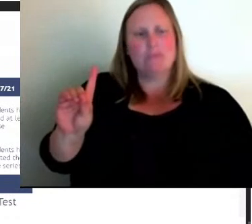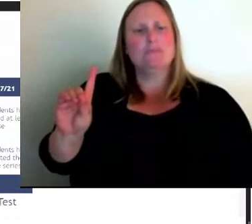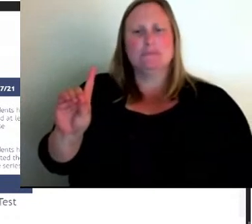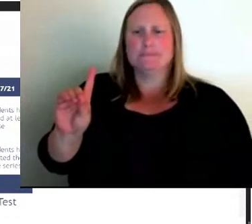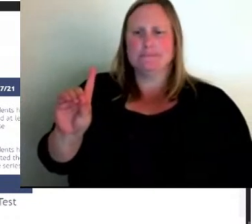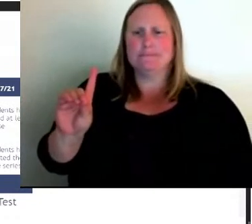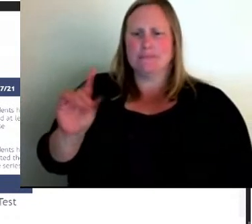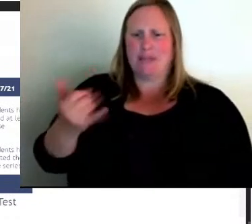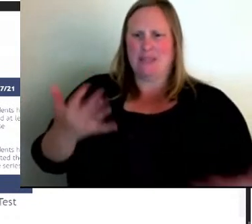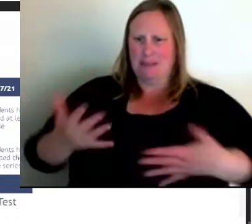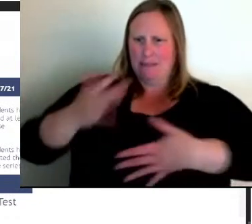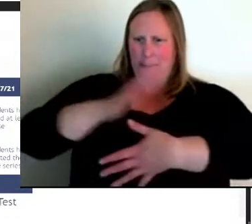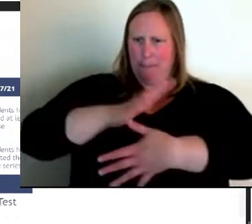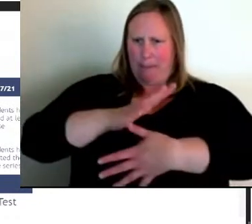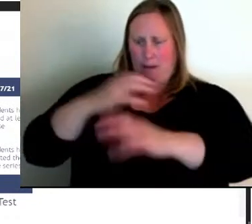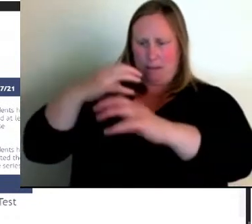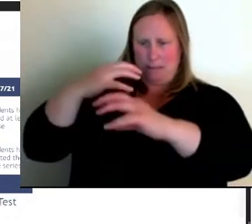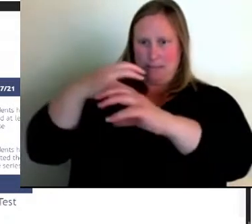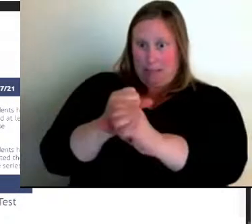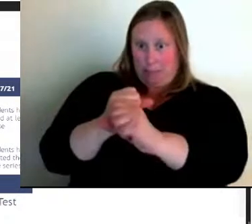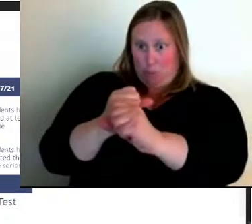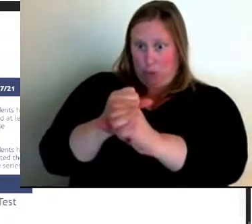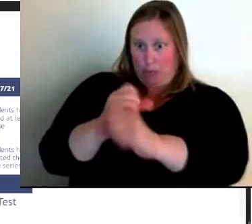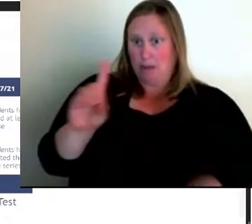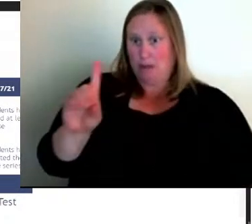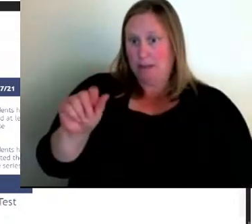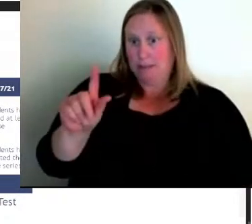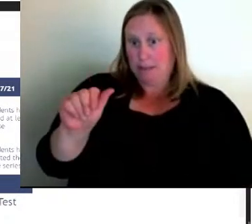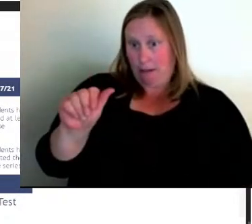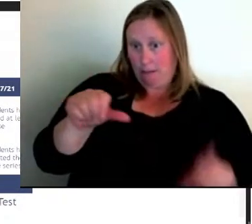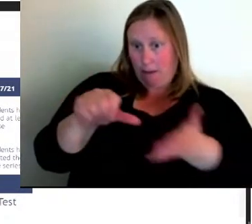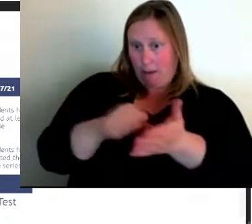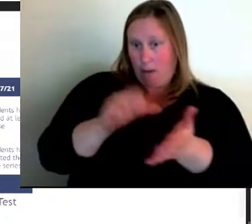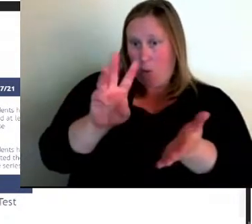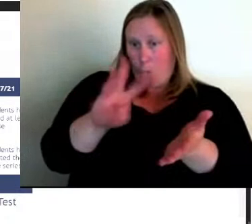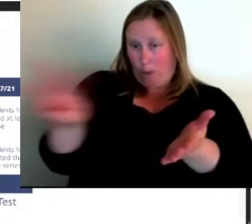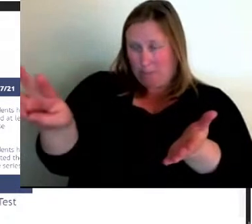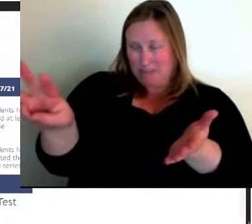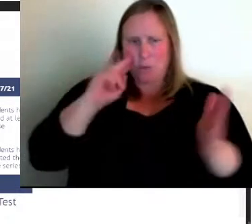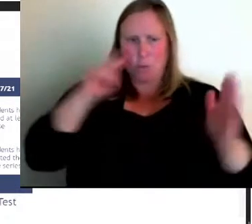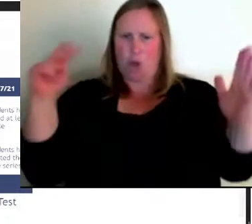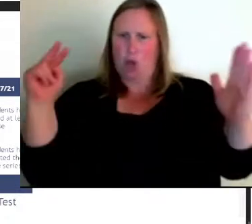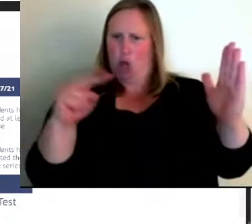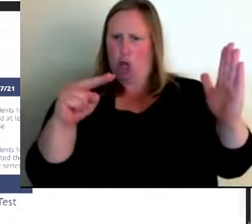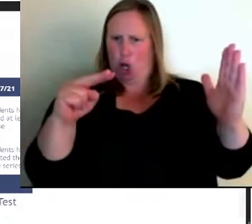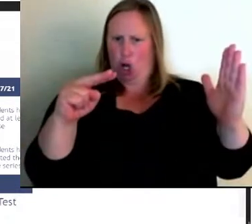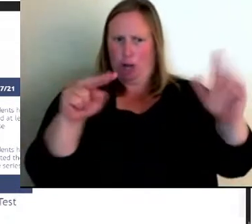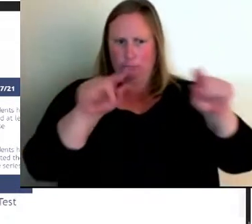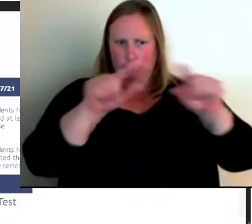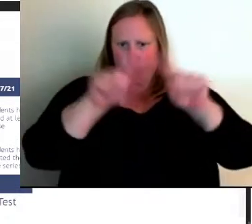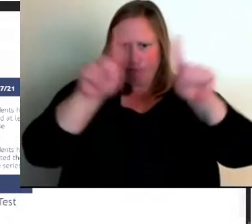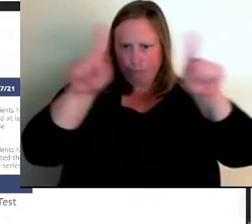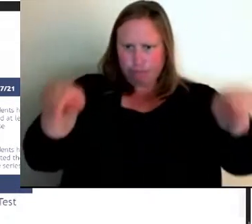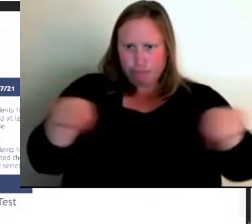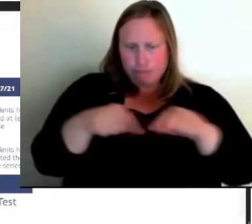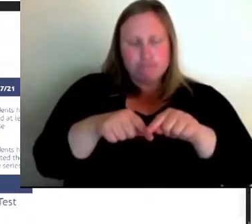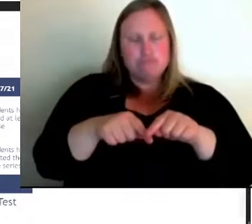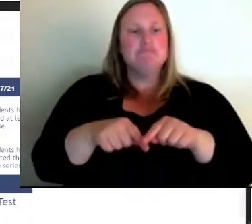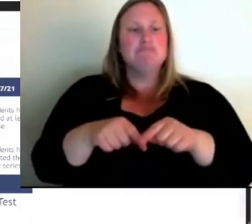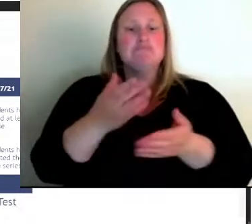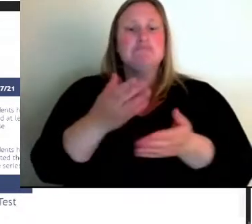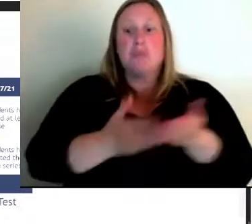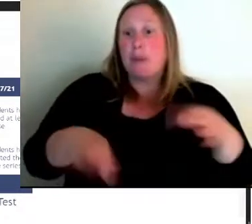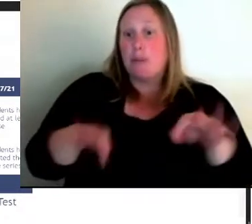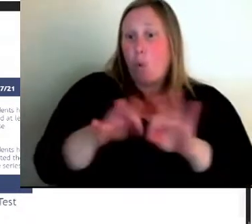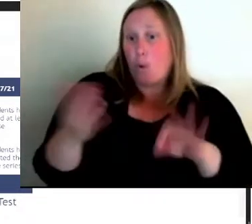summary data page if you're looking for this piece, this new piece of data. So a couple of highlights here, things that we've